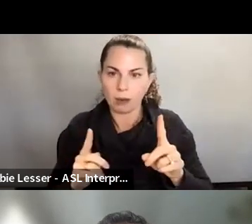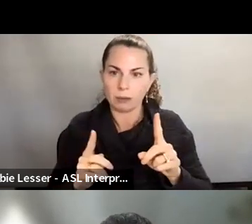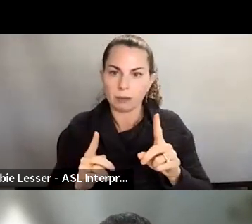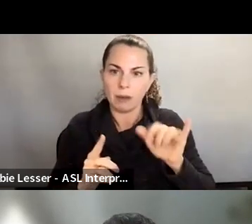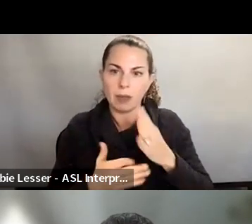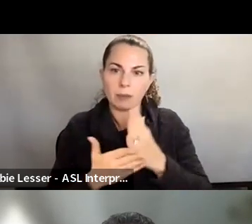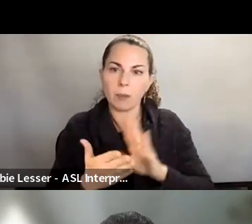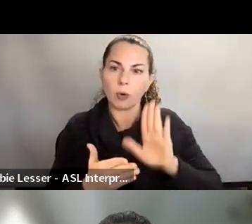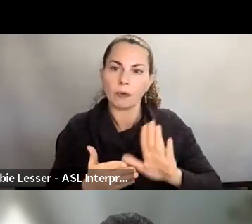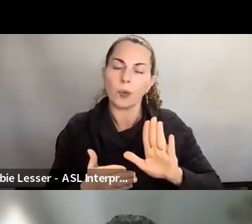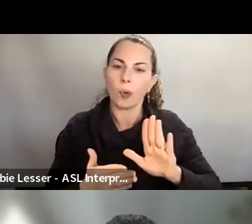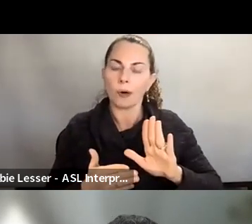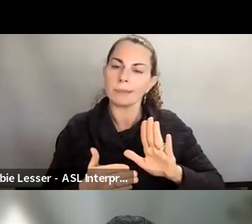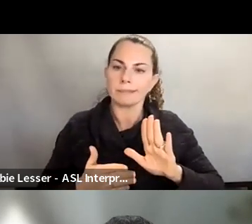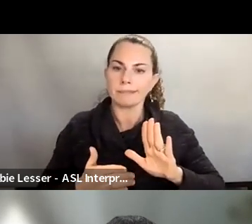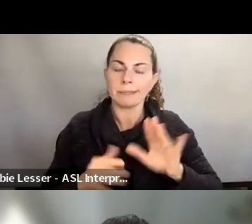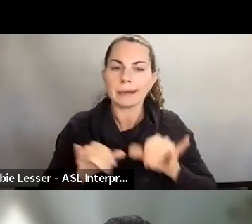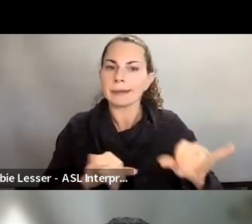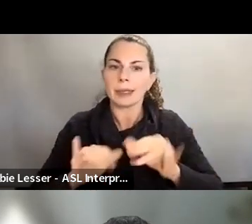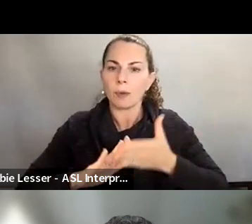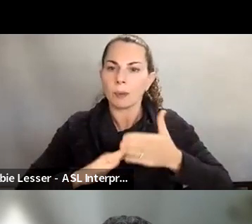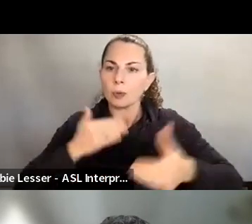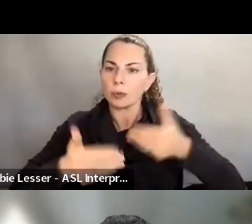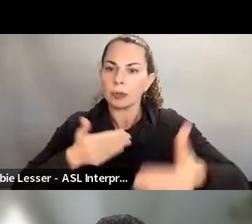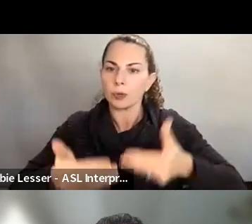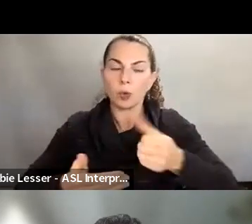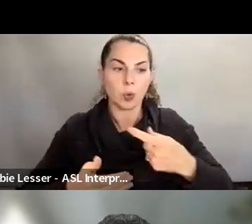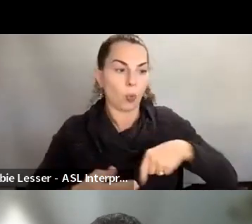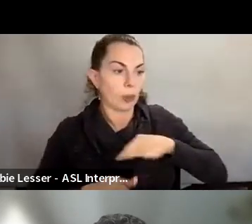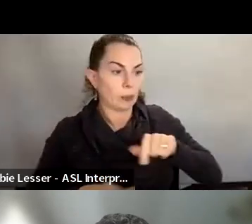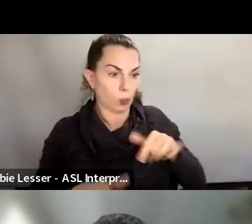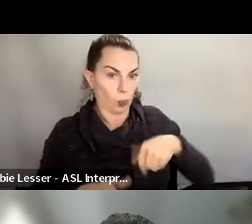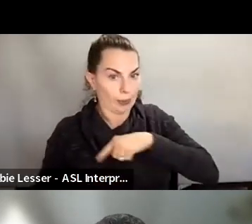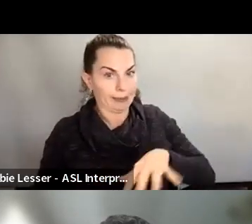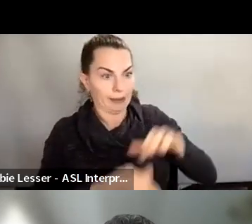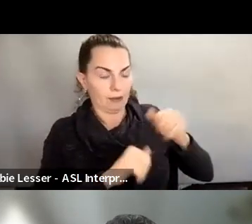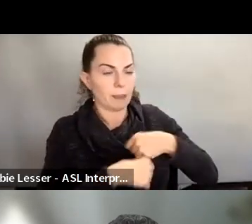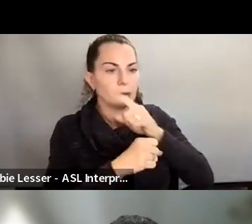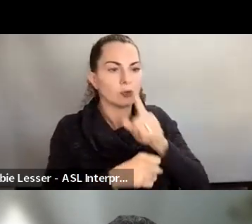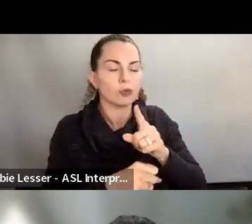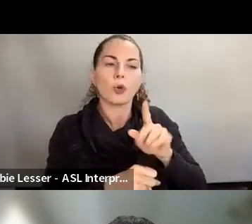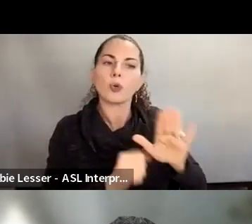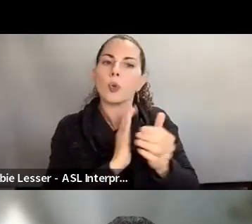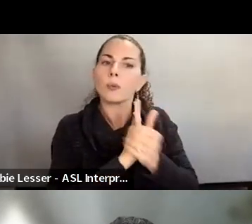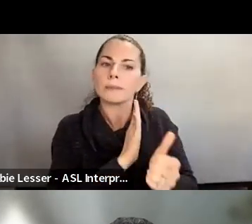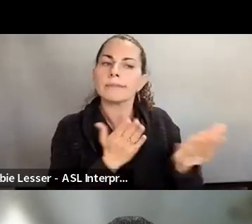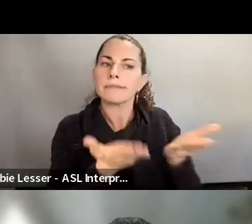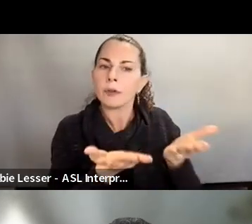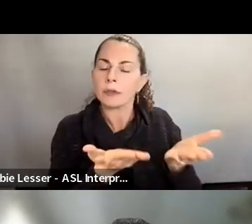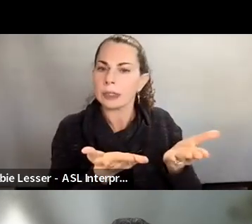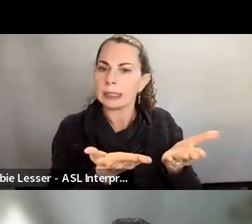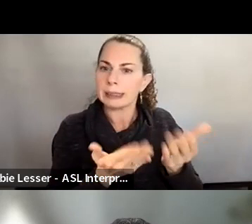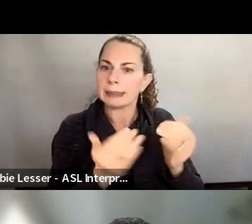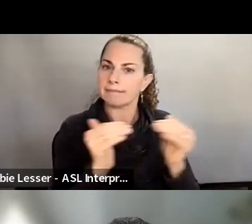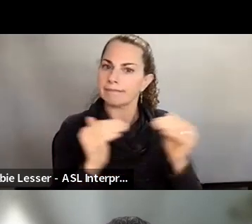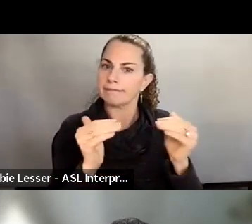standard operating procedures. So when we're gone, we can be sure or comfortable with the quality of service that you're going to provide meets, you know, that meaningful